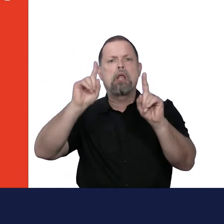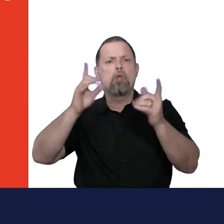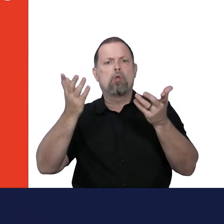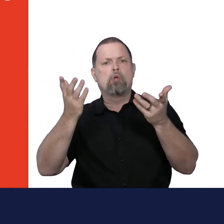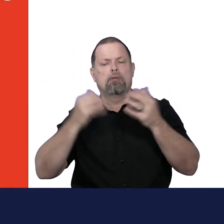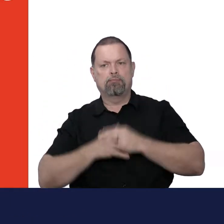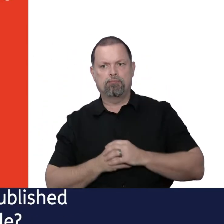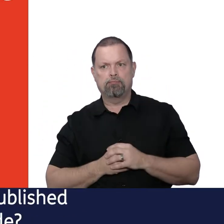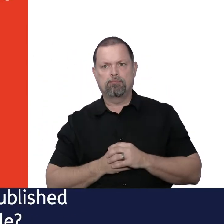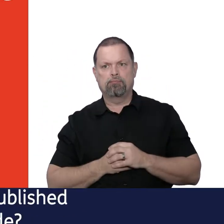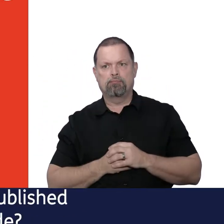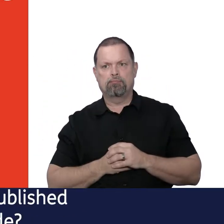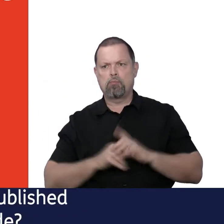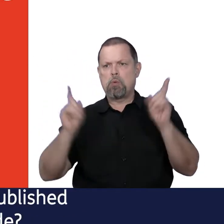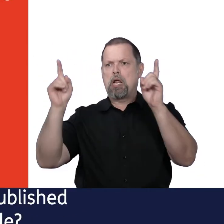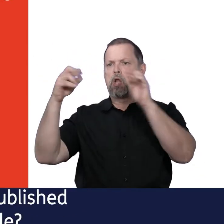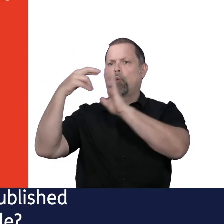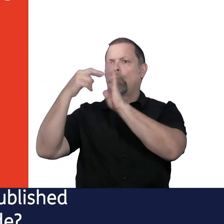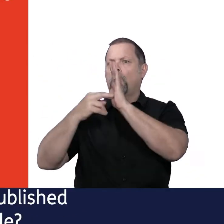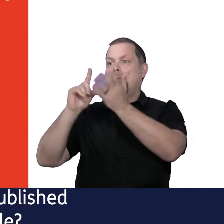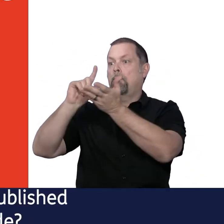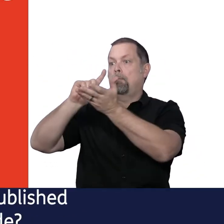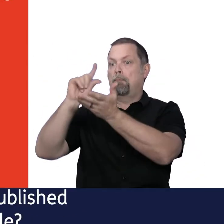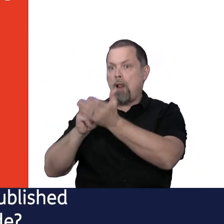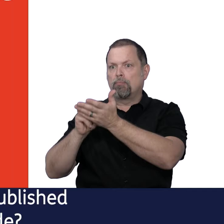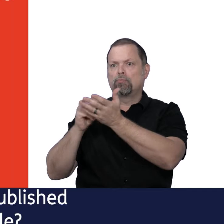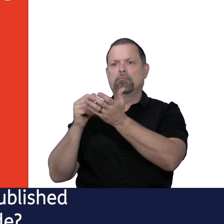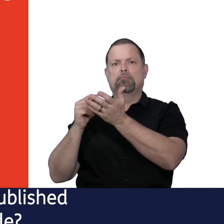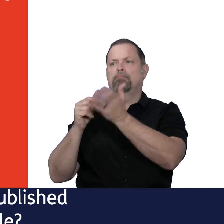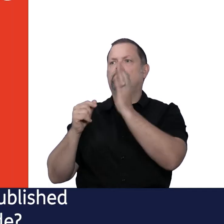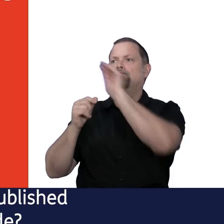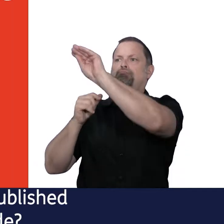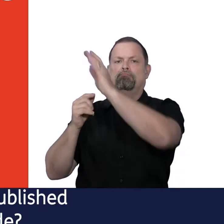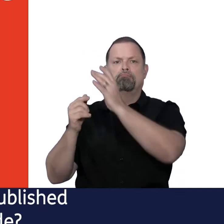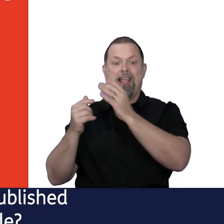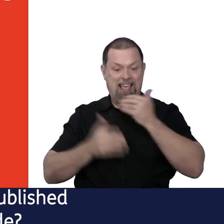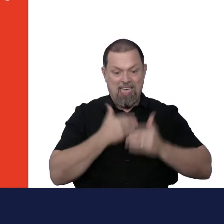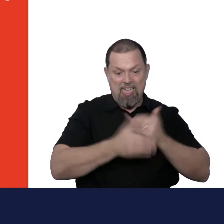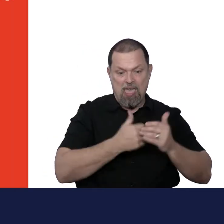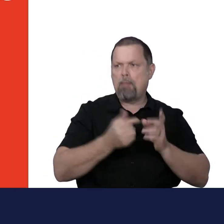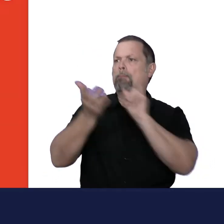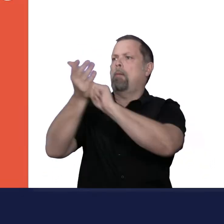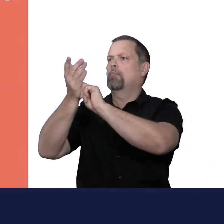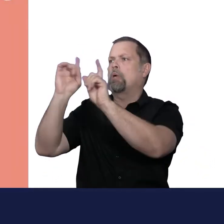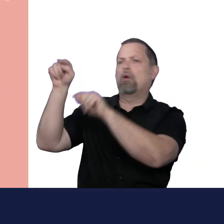regulations? Where are these rules published after they are made?